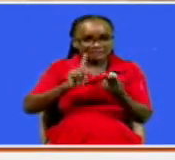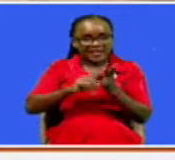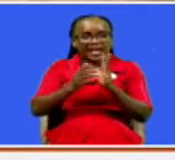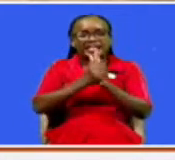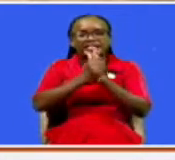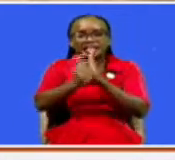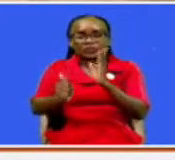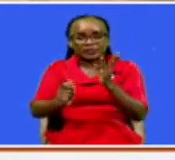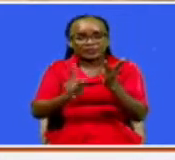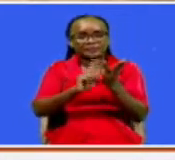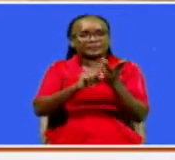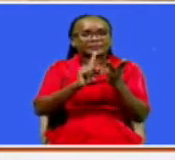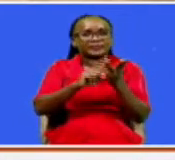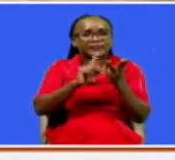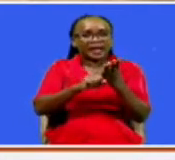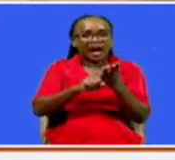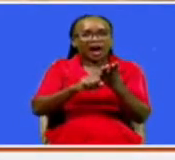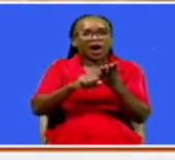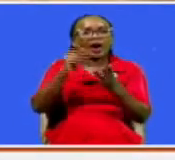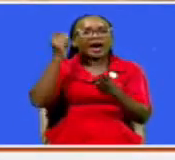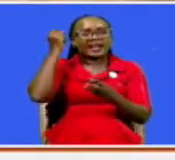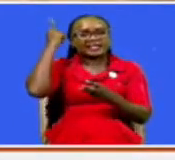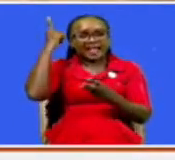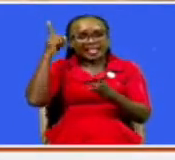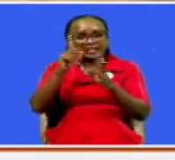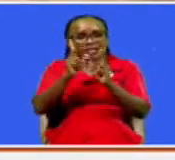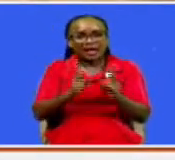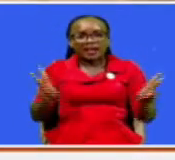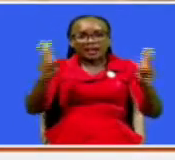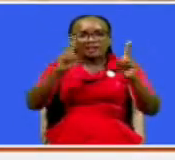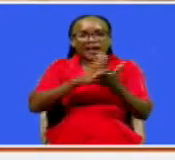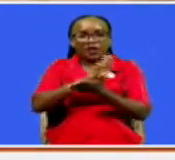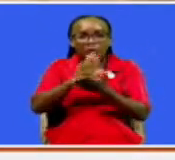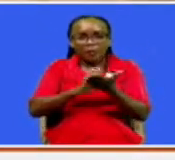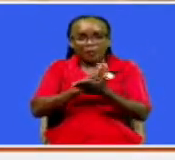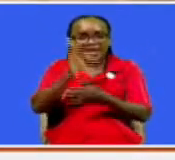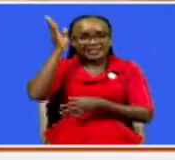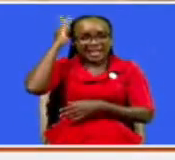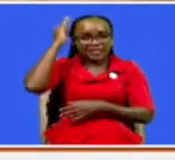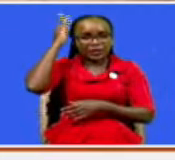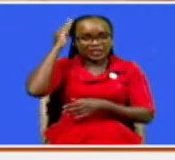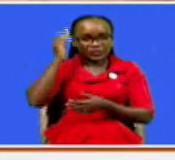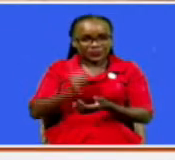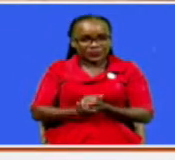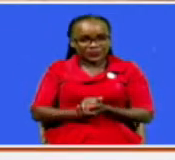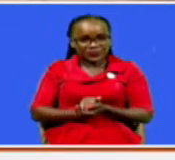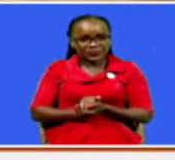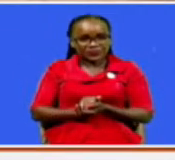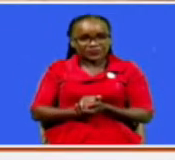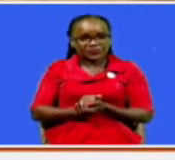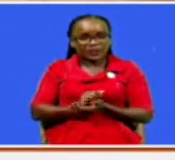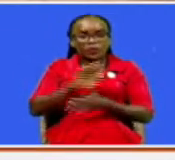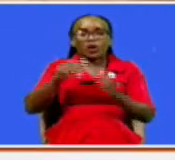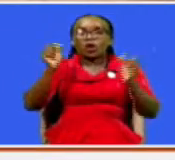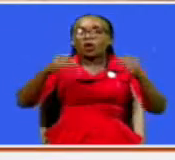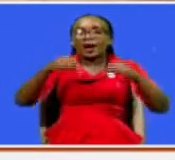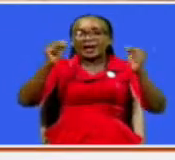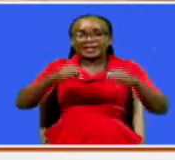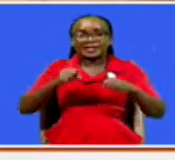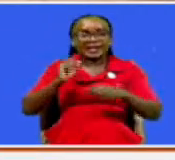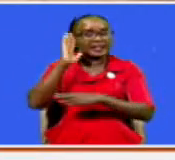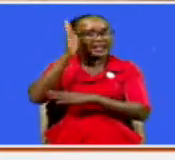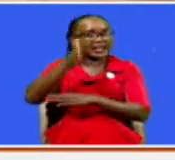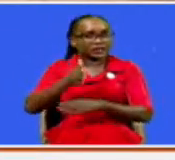skills, competencies, and value-based education. We all agree that that is the